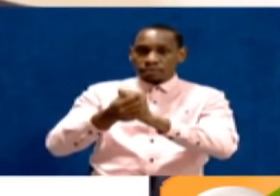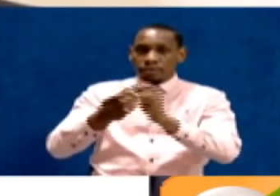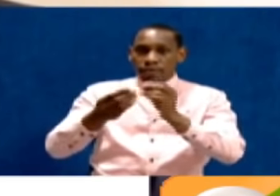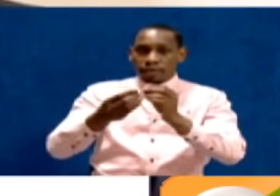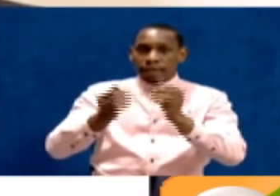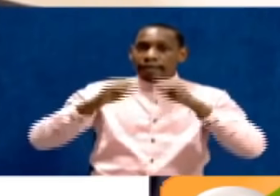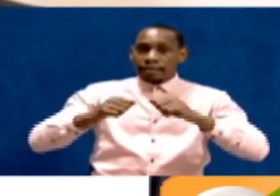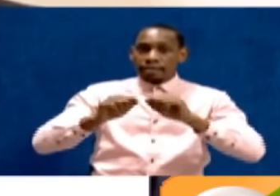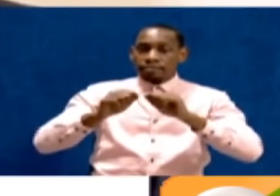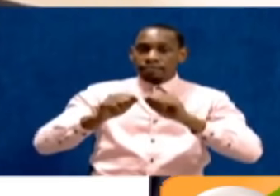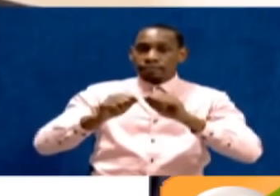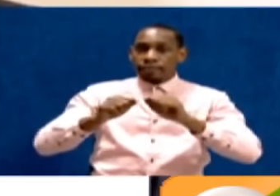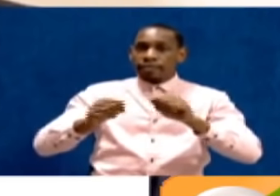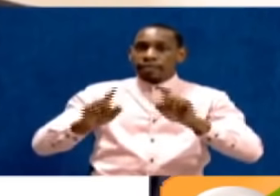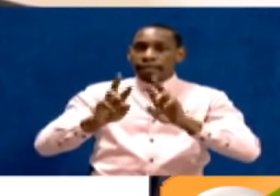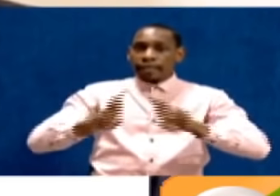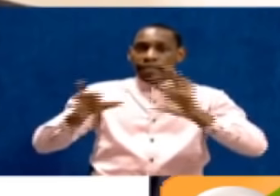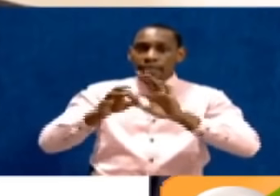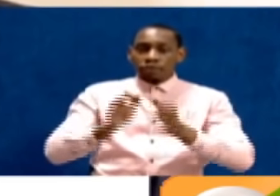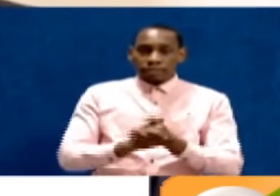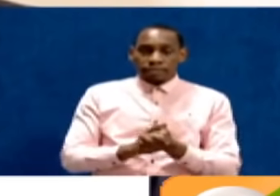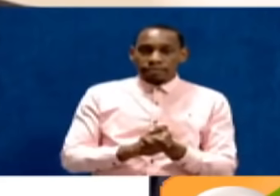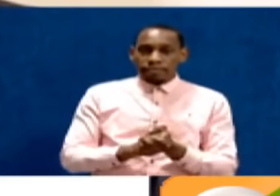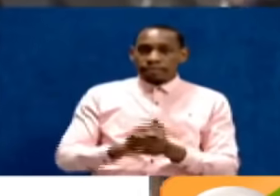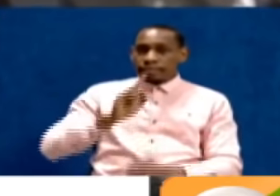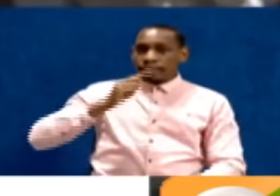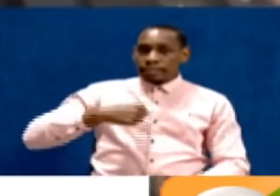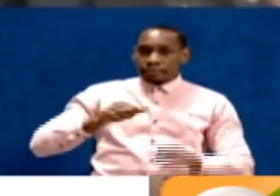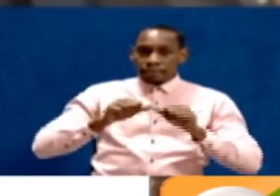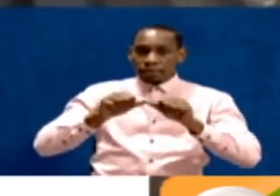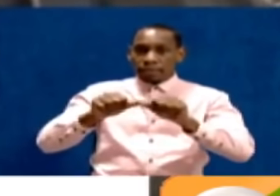to go. So tell me, where have I been inconsistent?